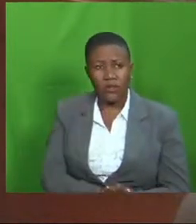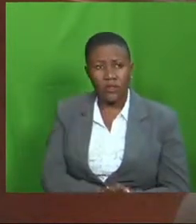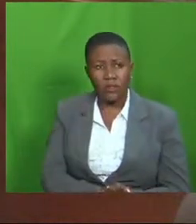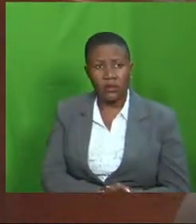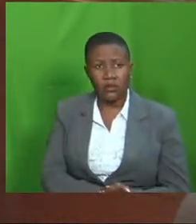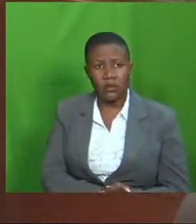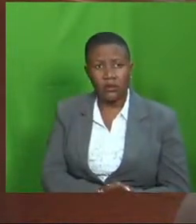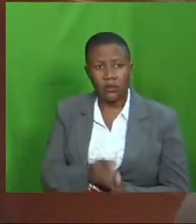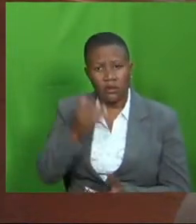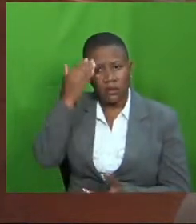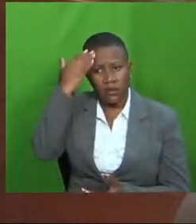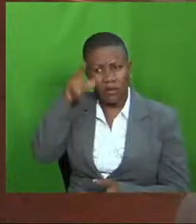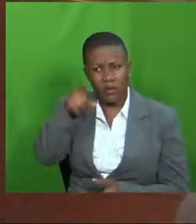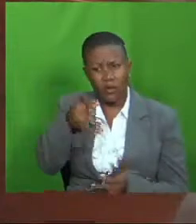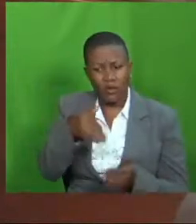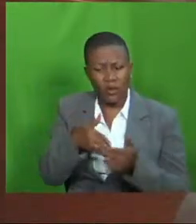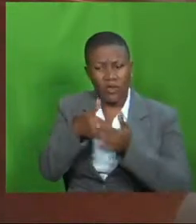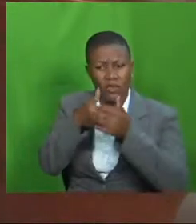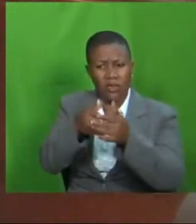Mr. Speaker,